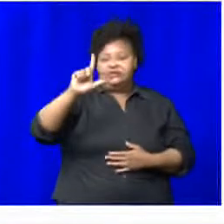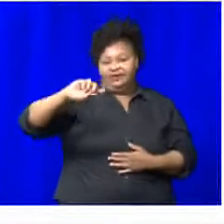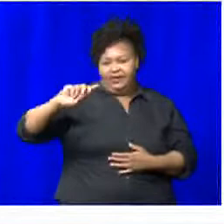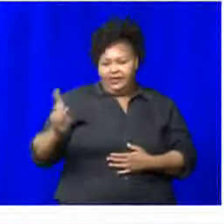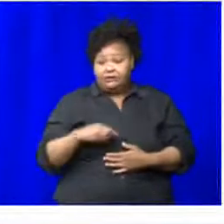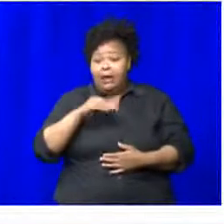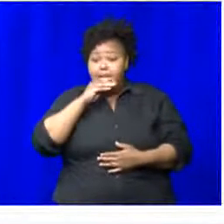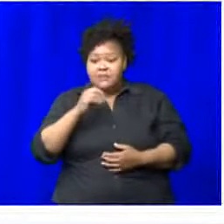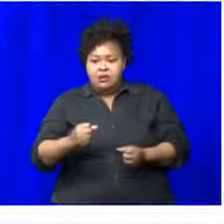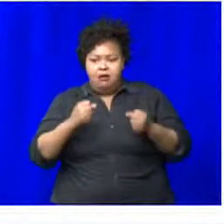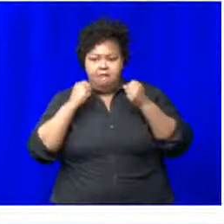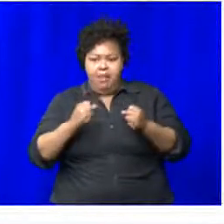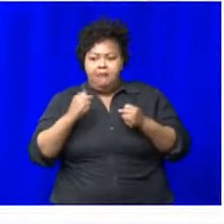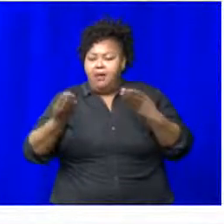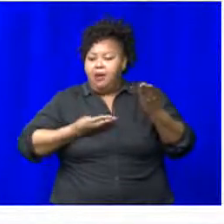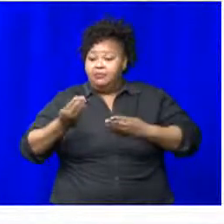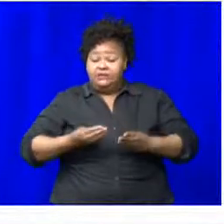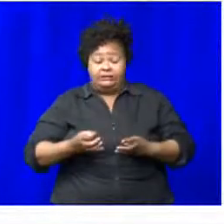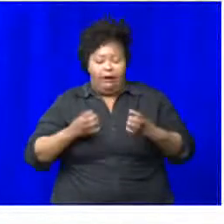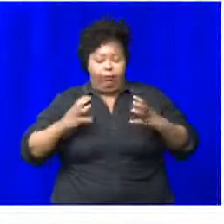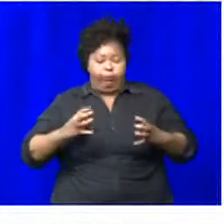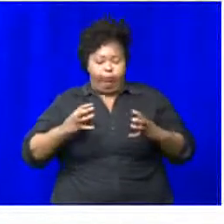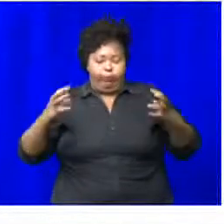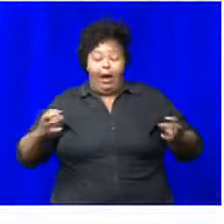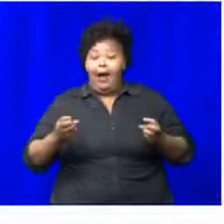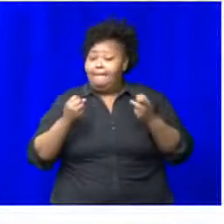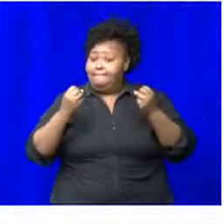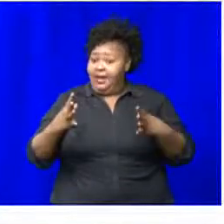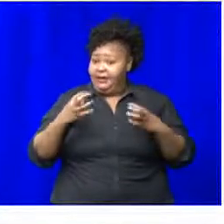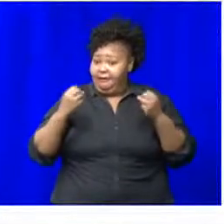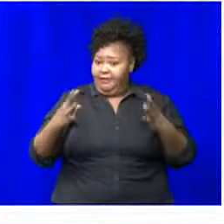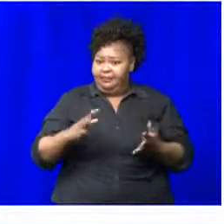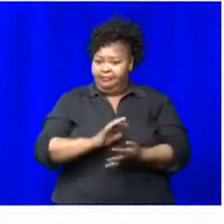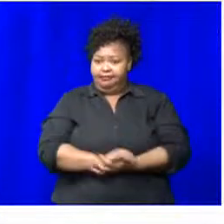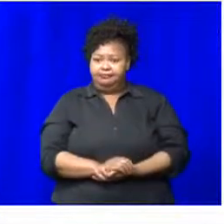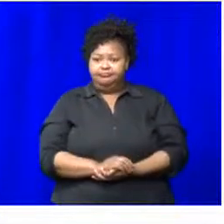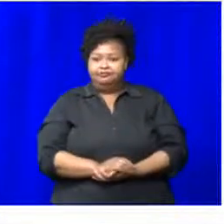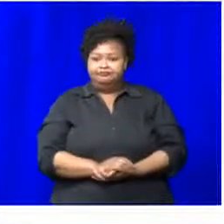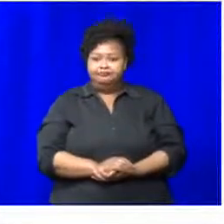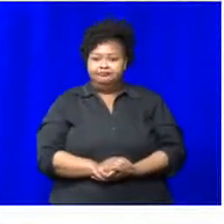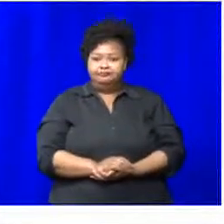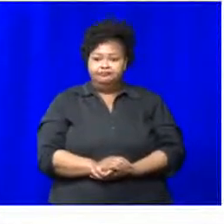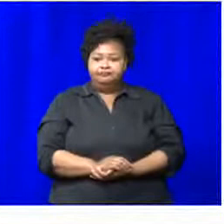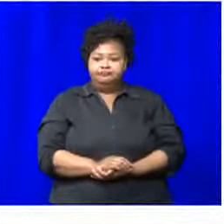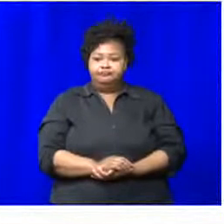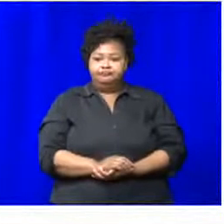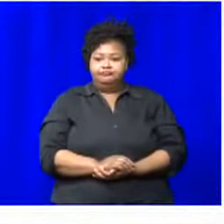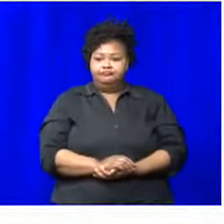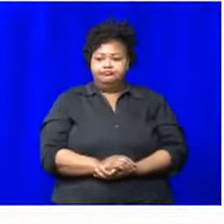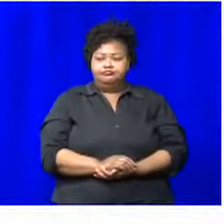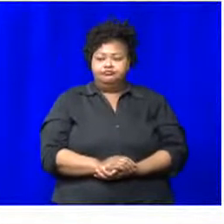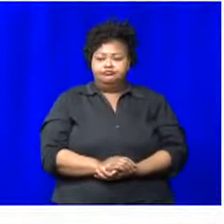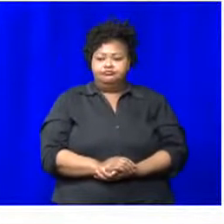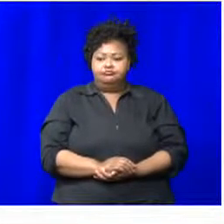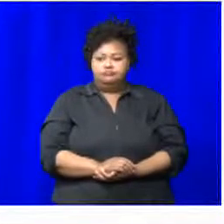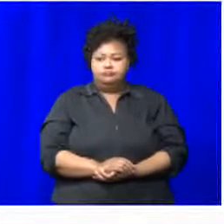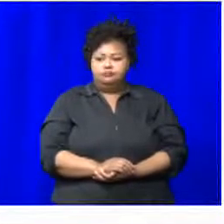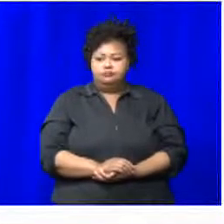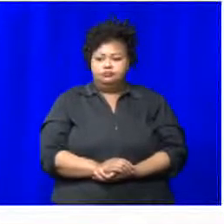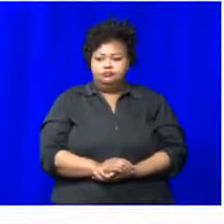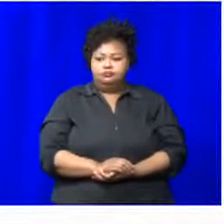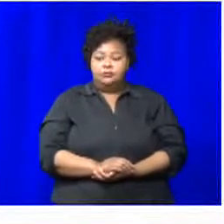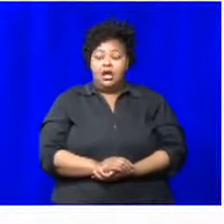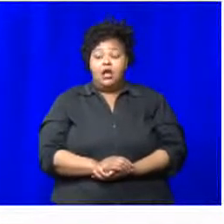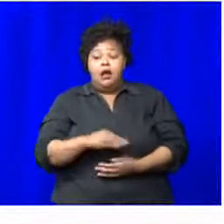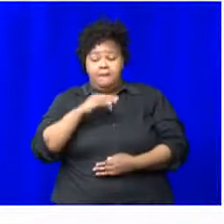period of 10 years, you've now achieved a high number in terms of increase in the number of our micro,